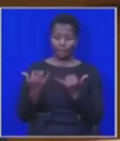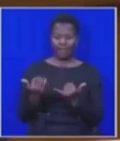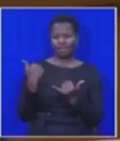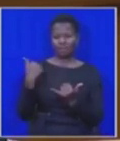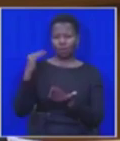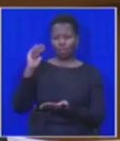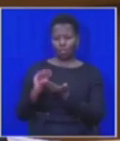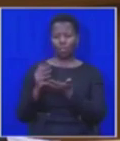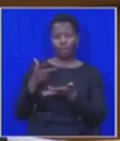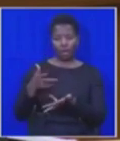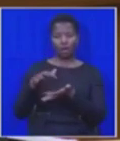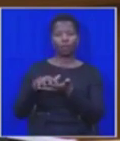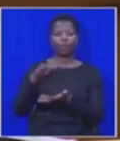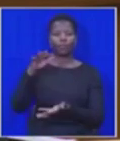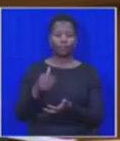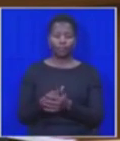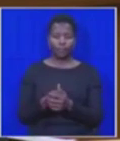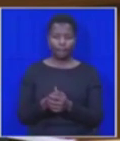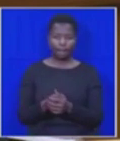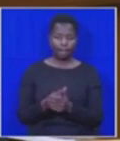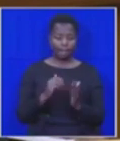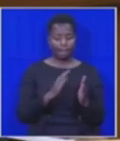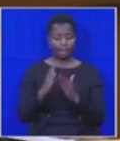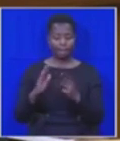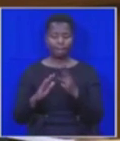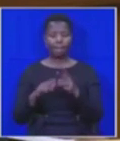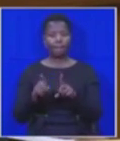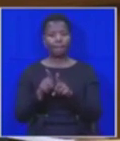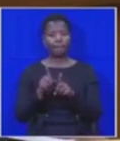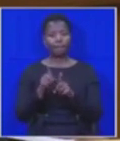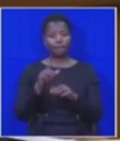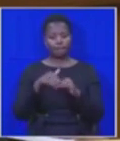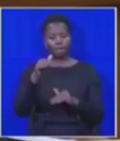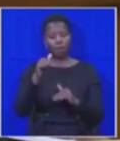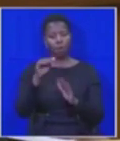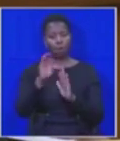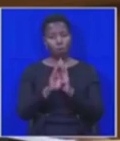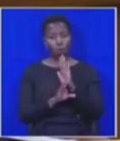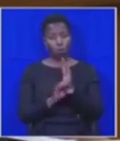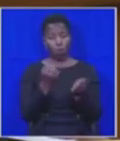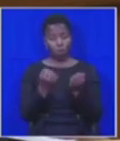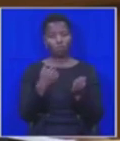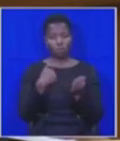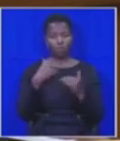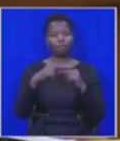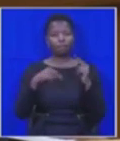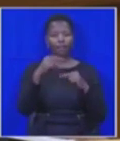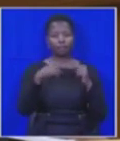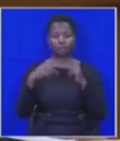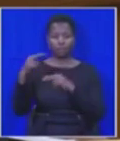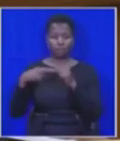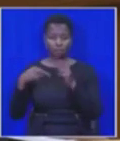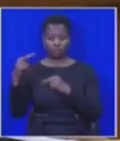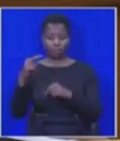increased. We are also building more courts so that the poor do not have